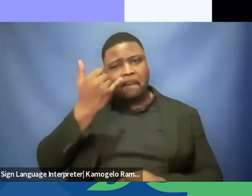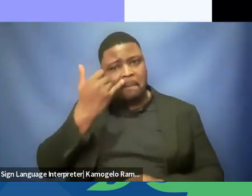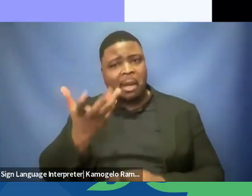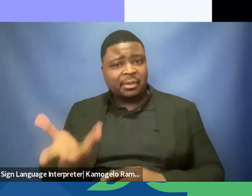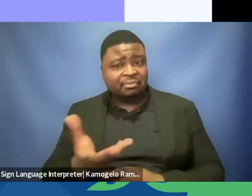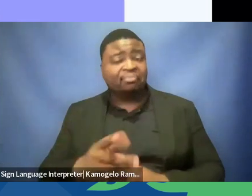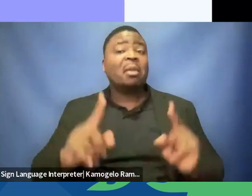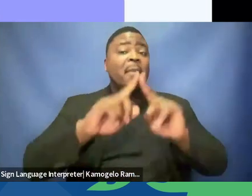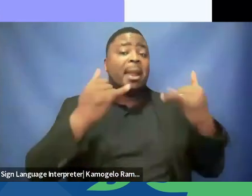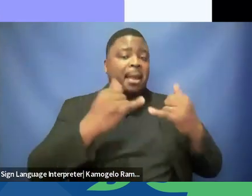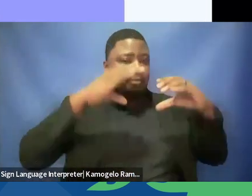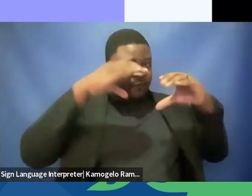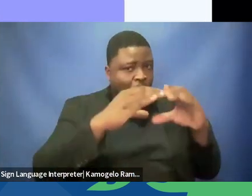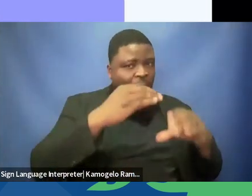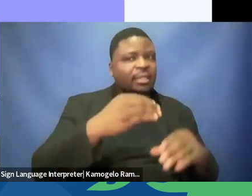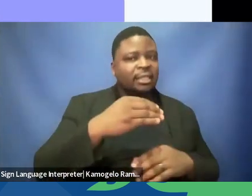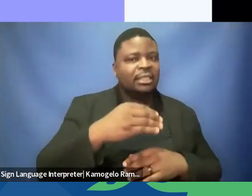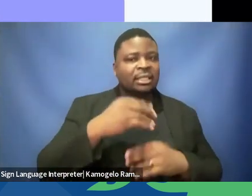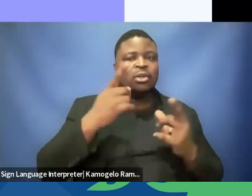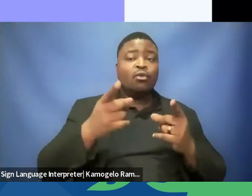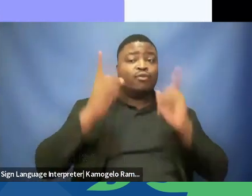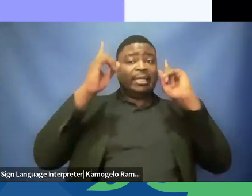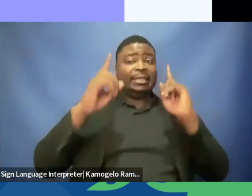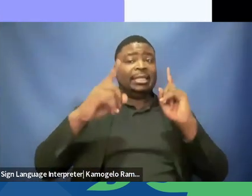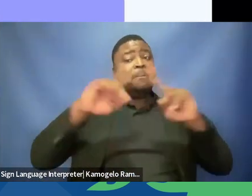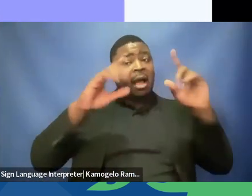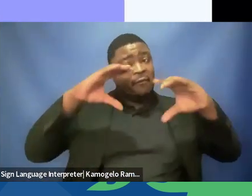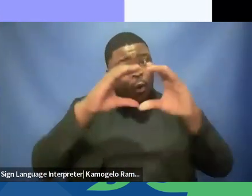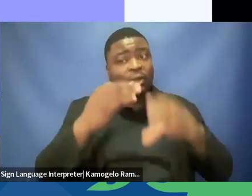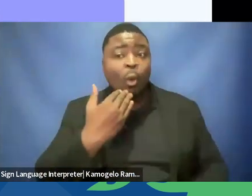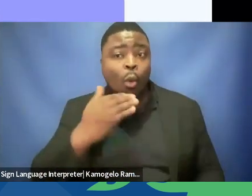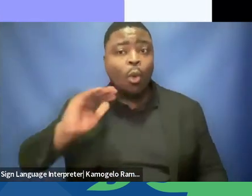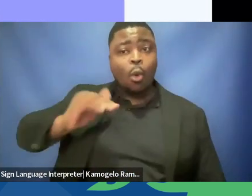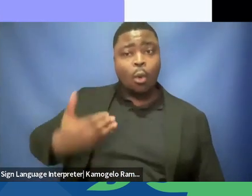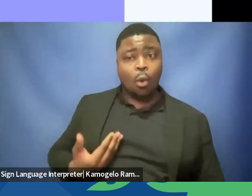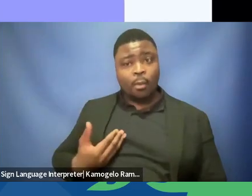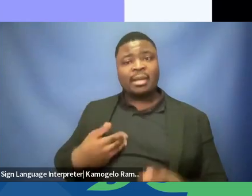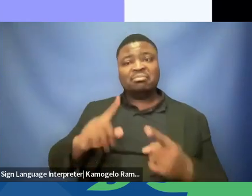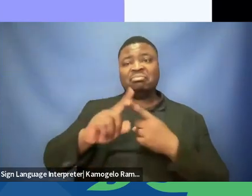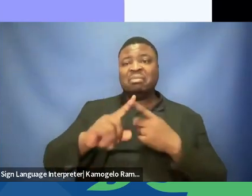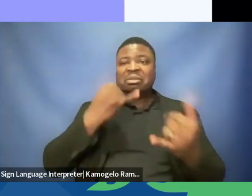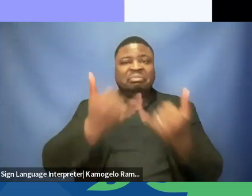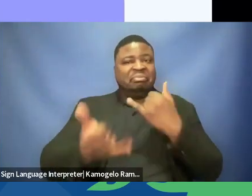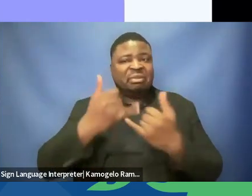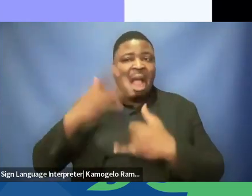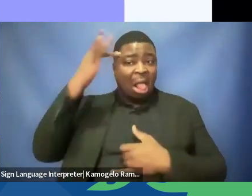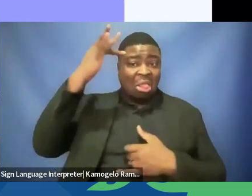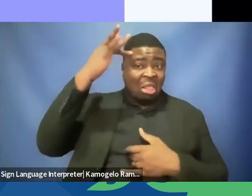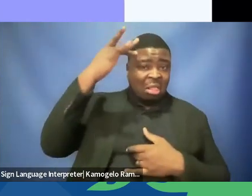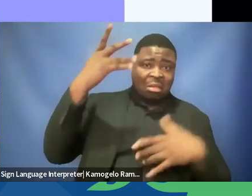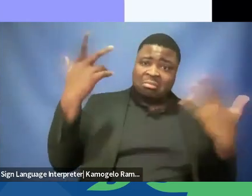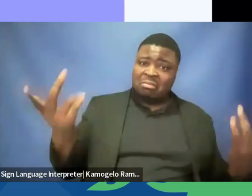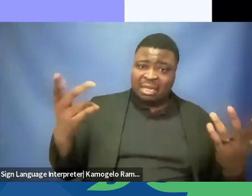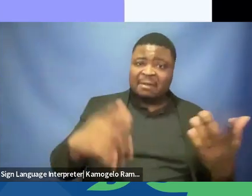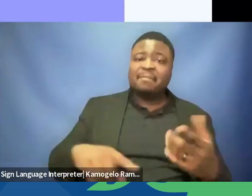talking about now is for women, in women. Causes sexual dysfunction and decreased libido. Now,